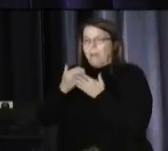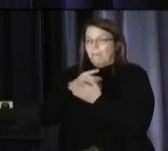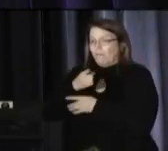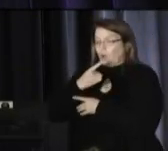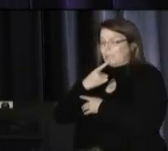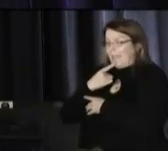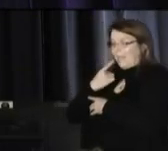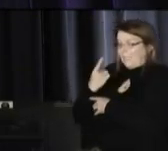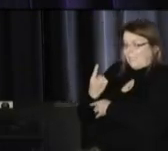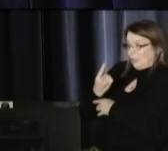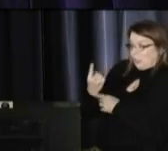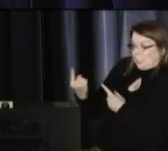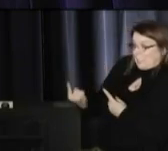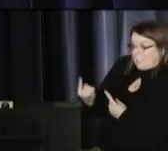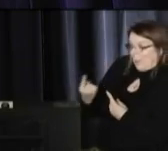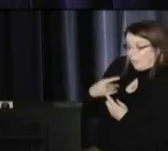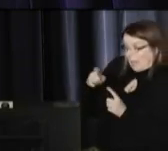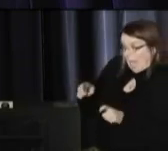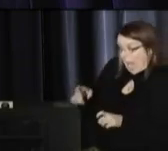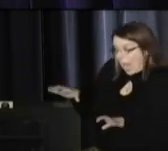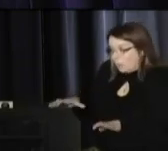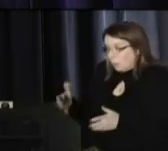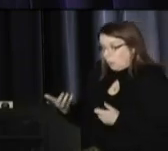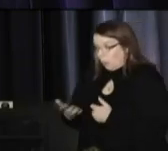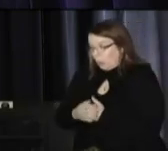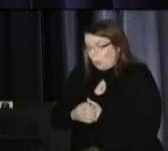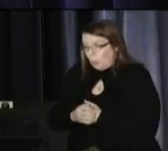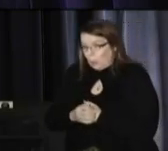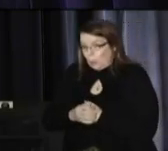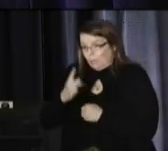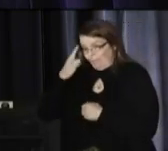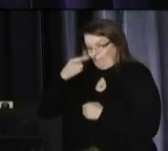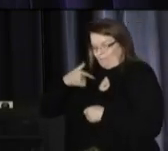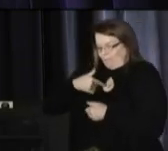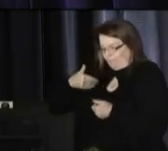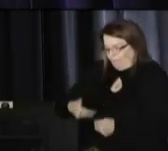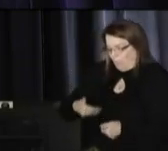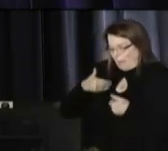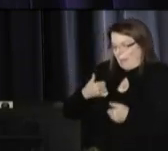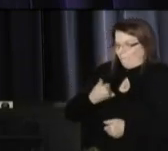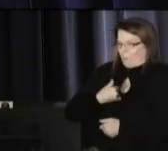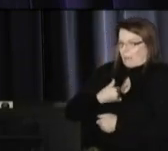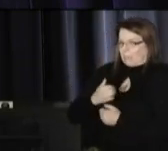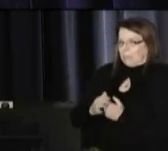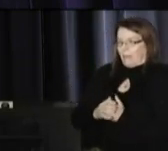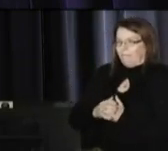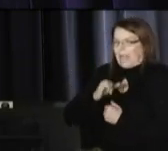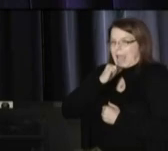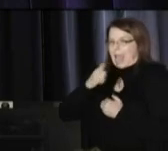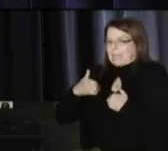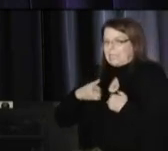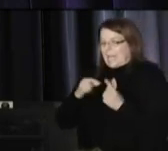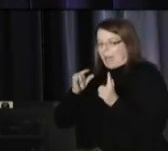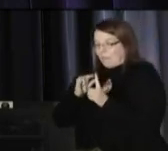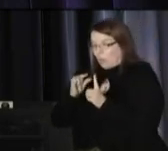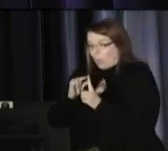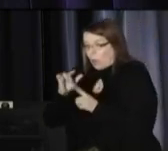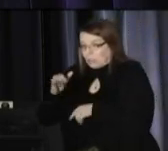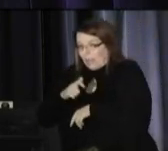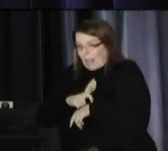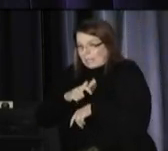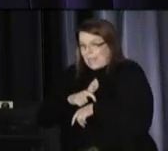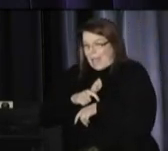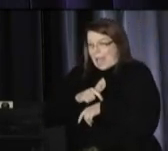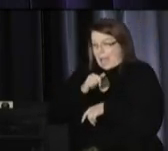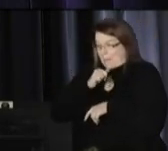just something I had to do for me. I didn't have the words for it then, and I'm not